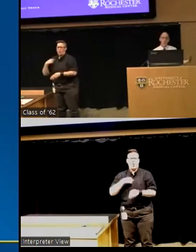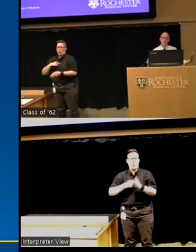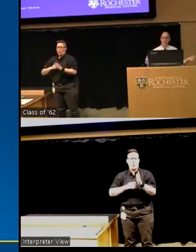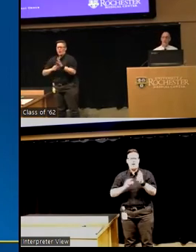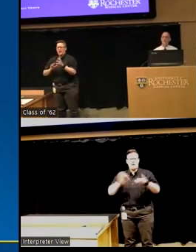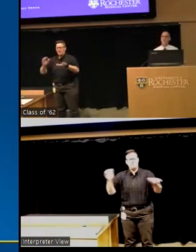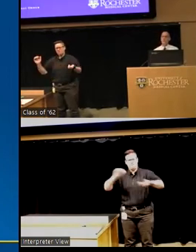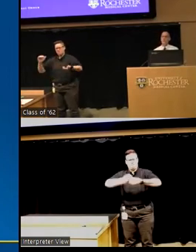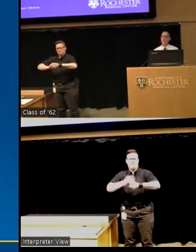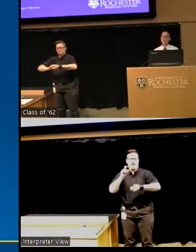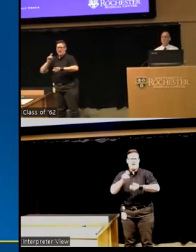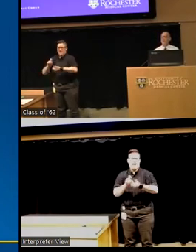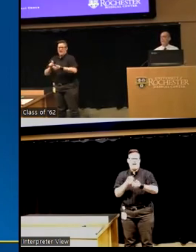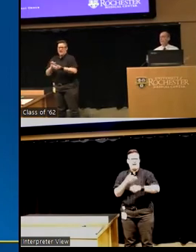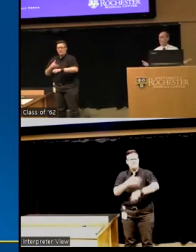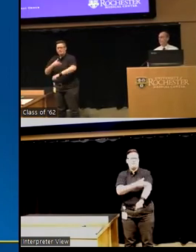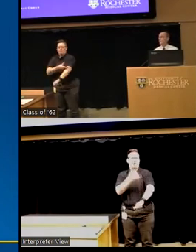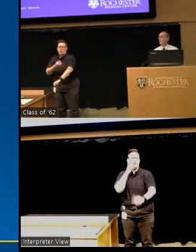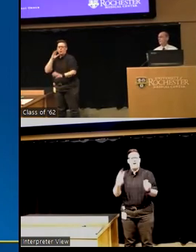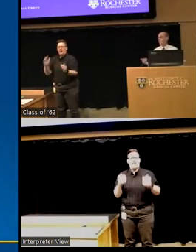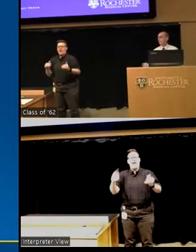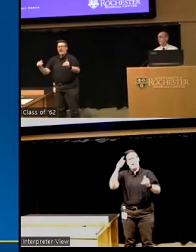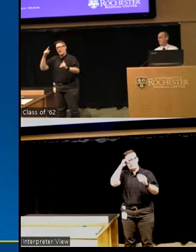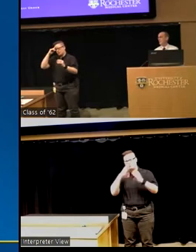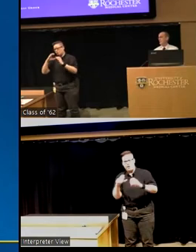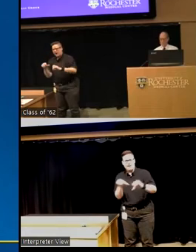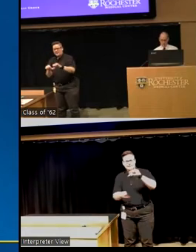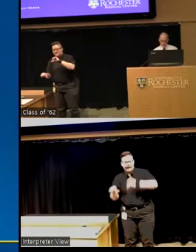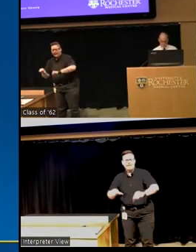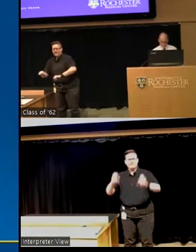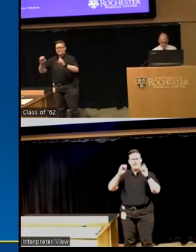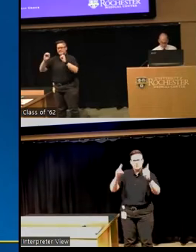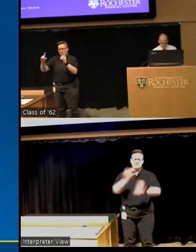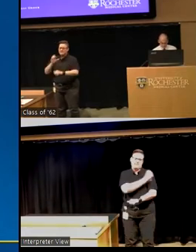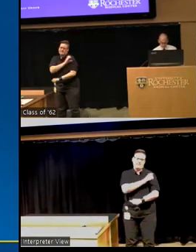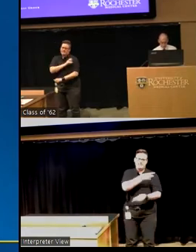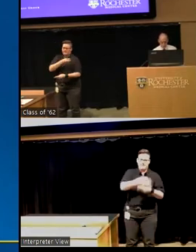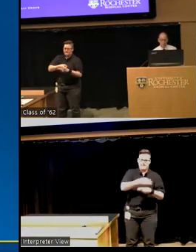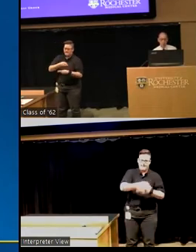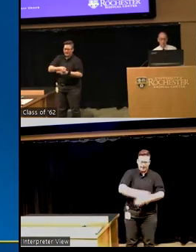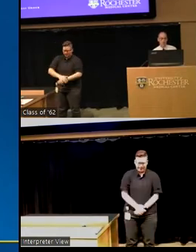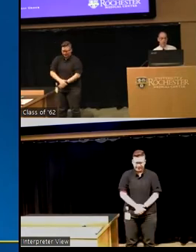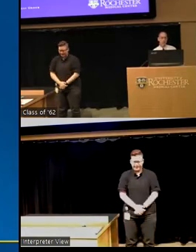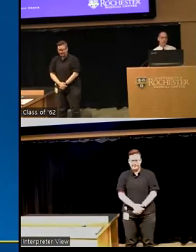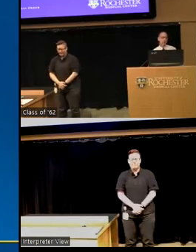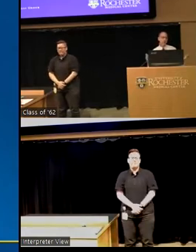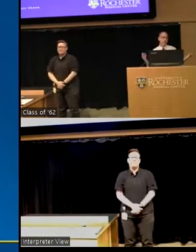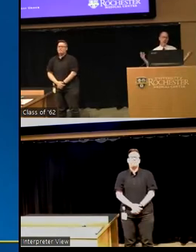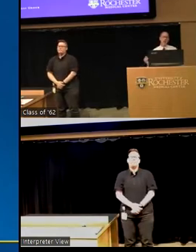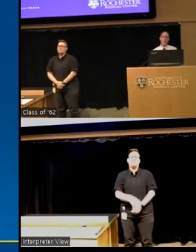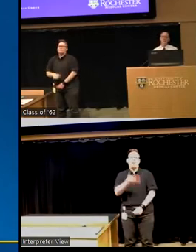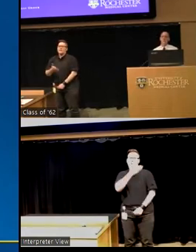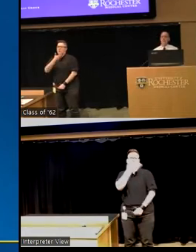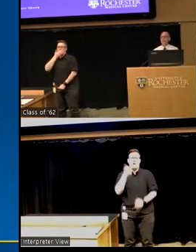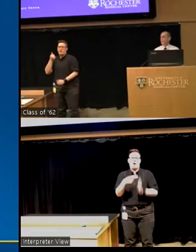need to do together to advance brain science education and clinical care. And no better really was this on